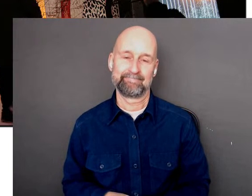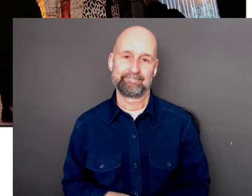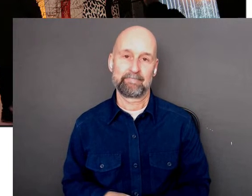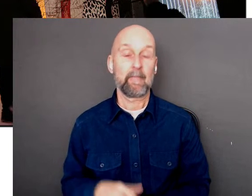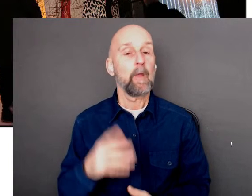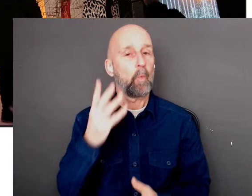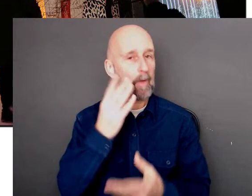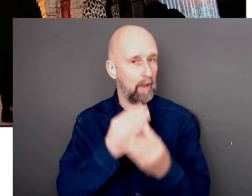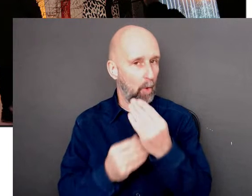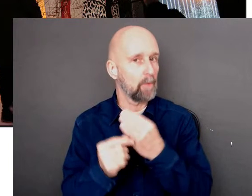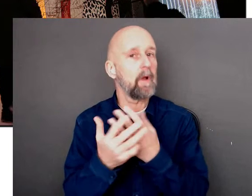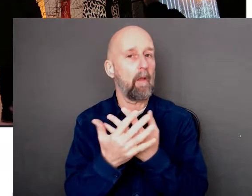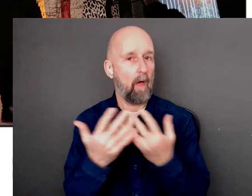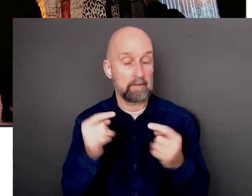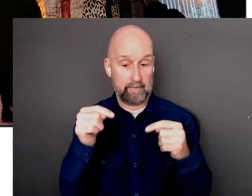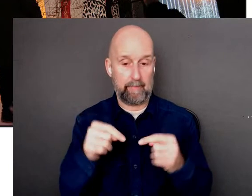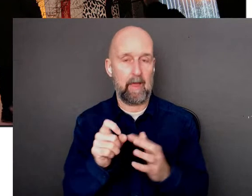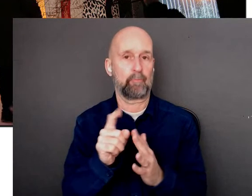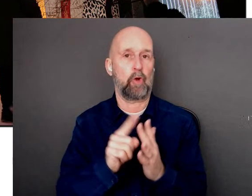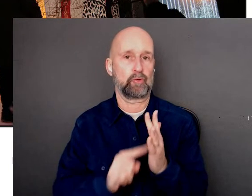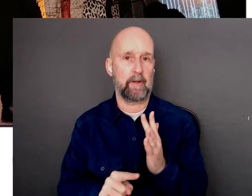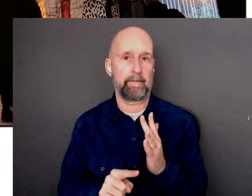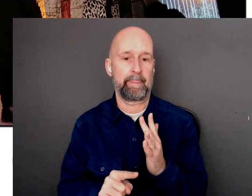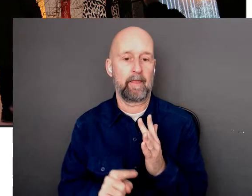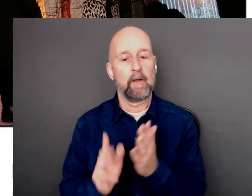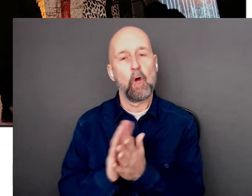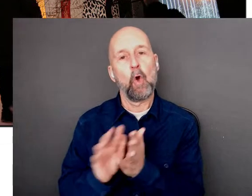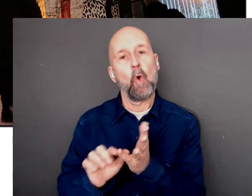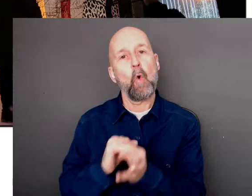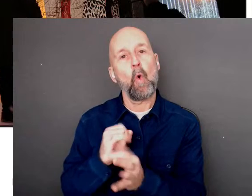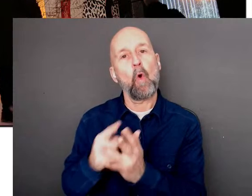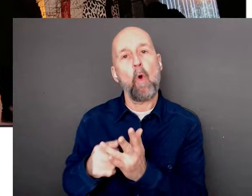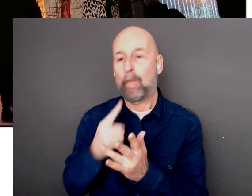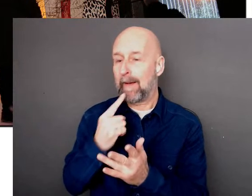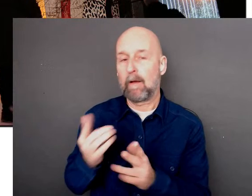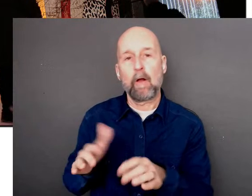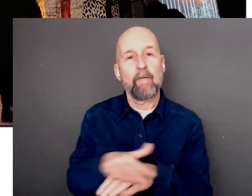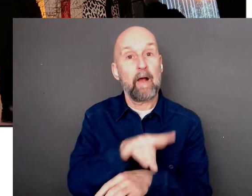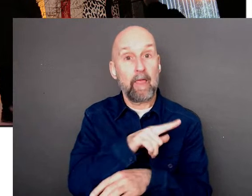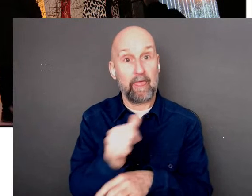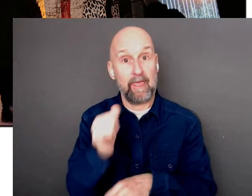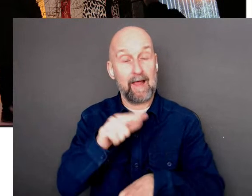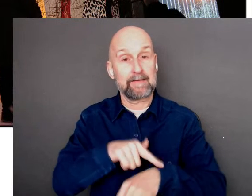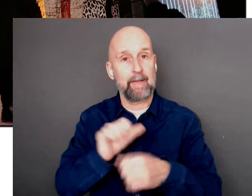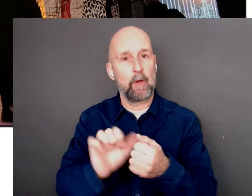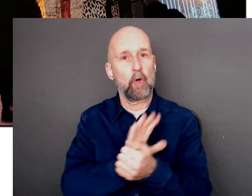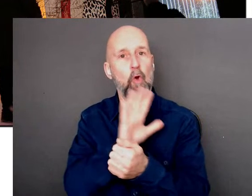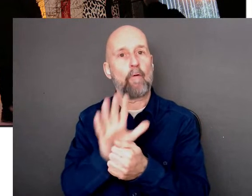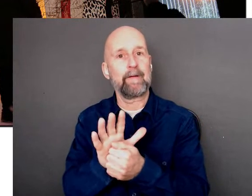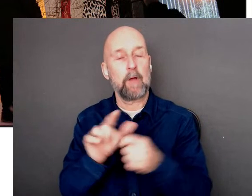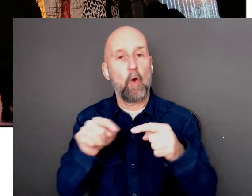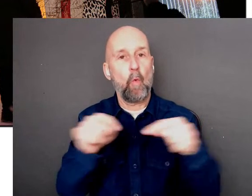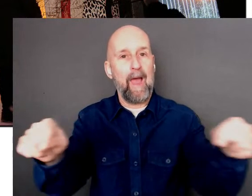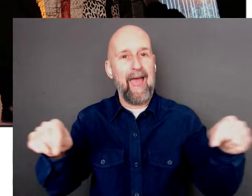because as Hugo mentioned, it was middle of COVID, so we were kind of this big warehouse trying to